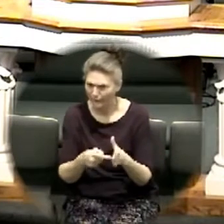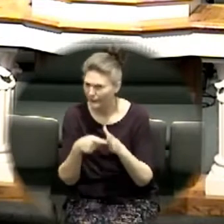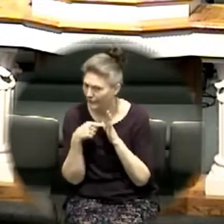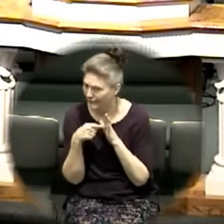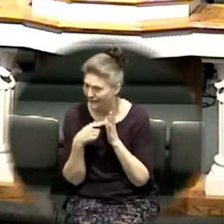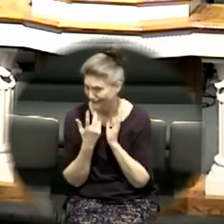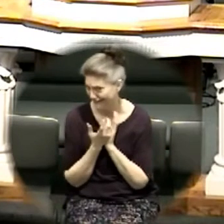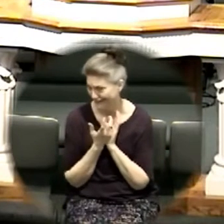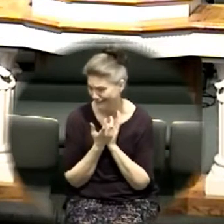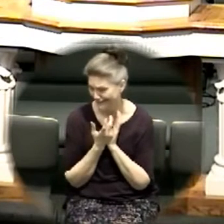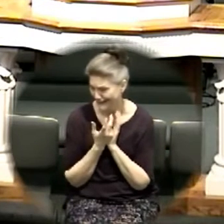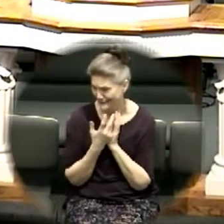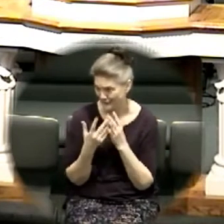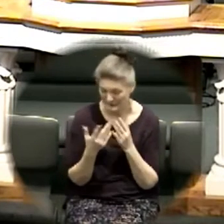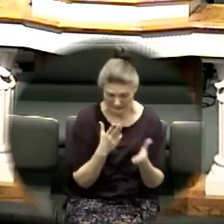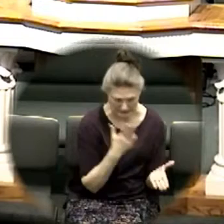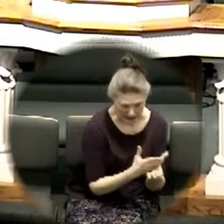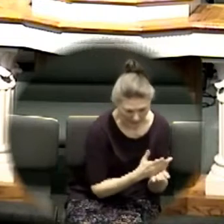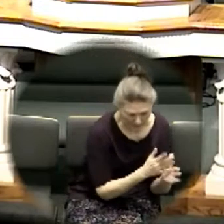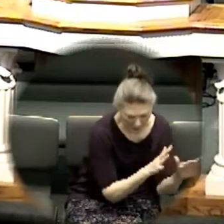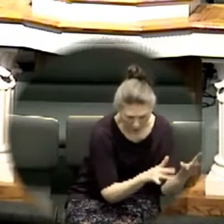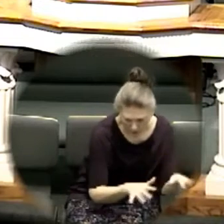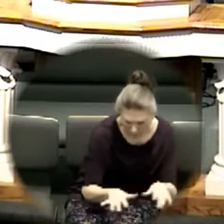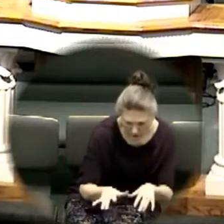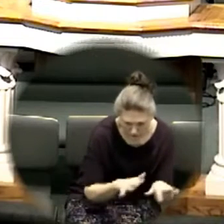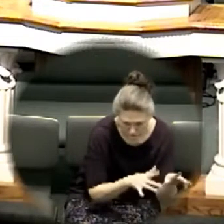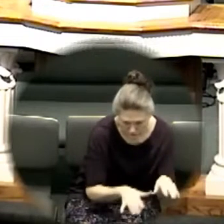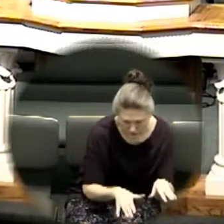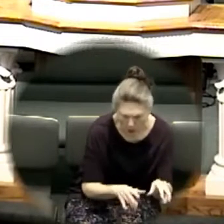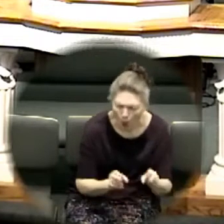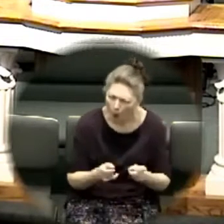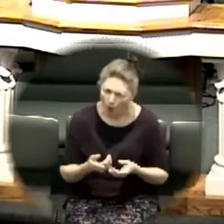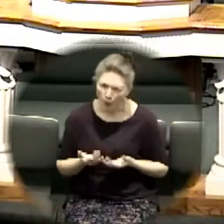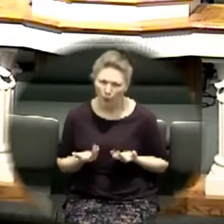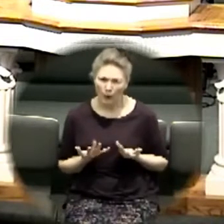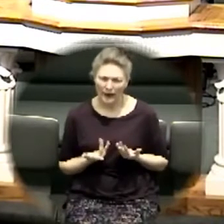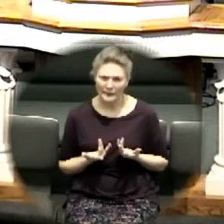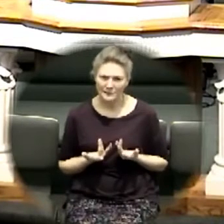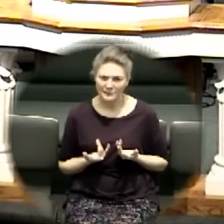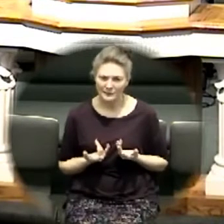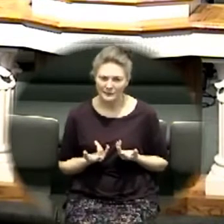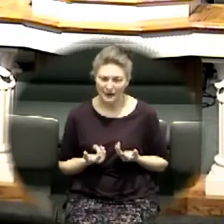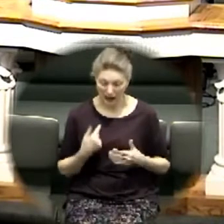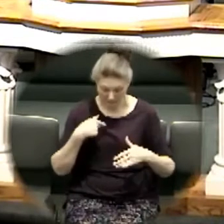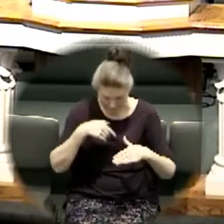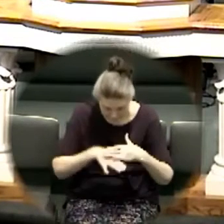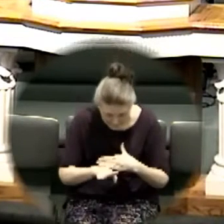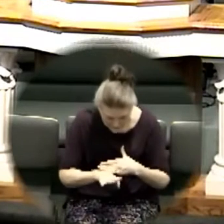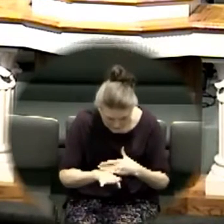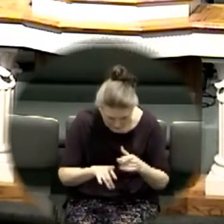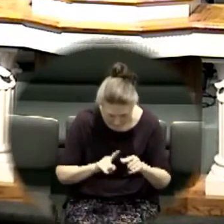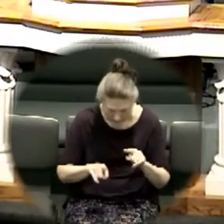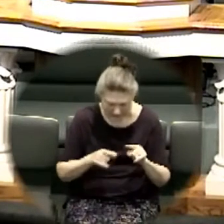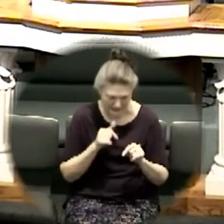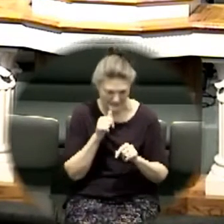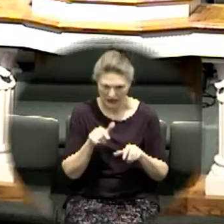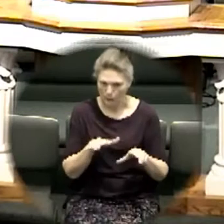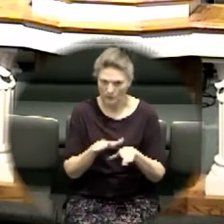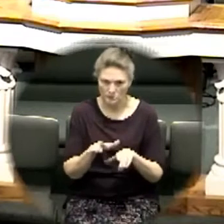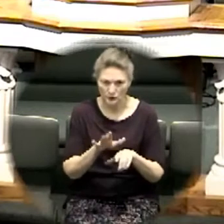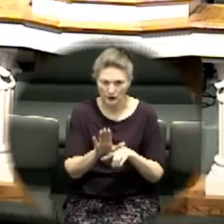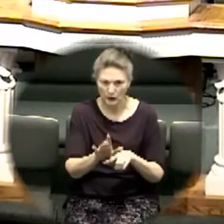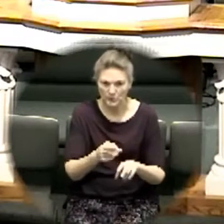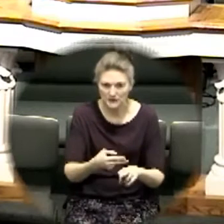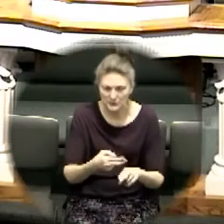so either just stop the river or let's just wait i'm in god but i don't want to do it on your time